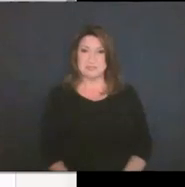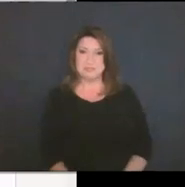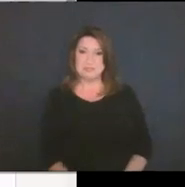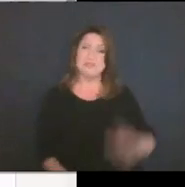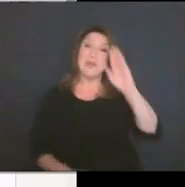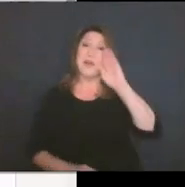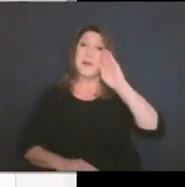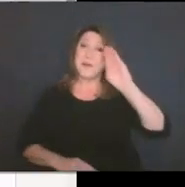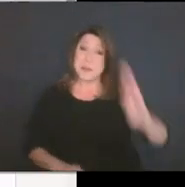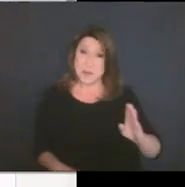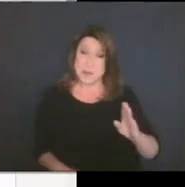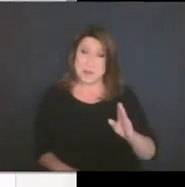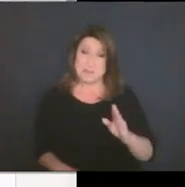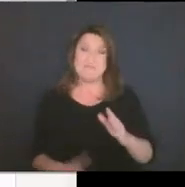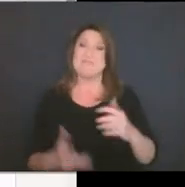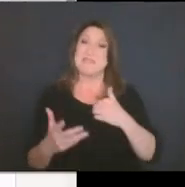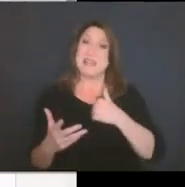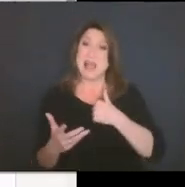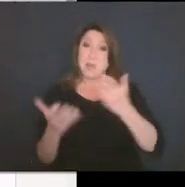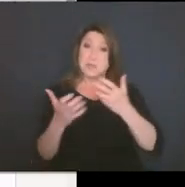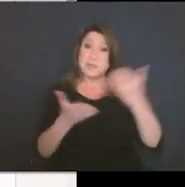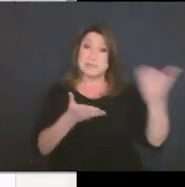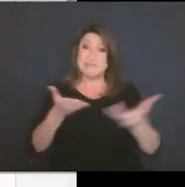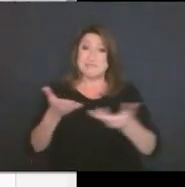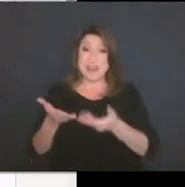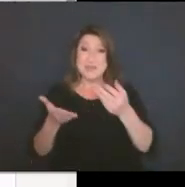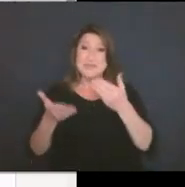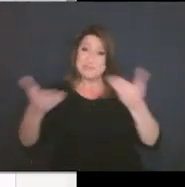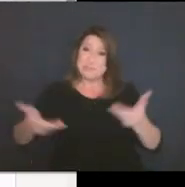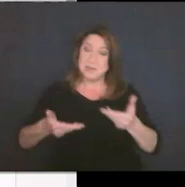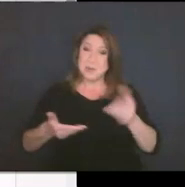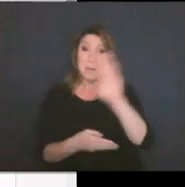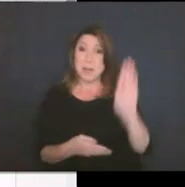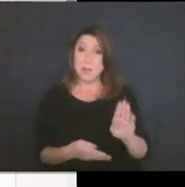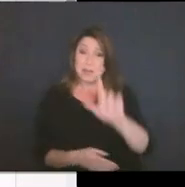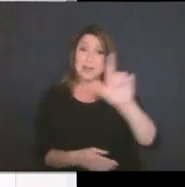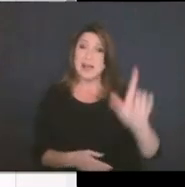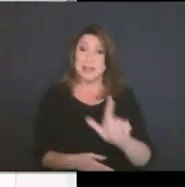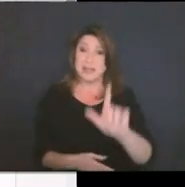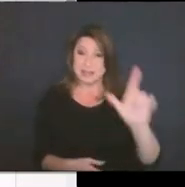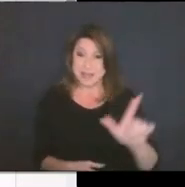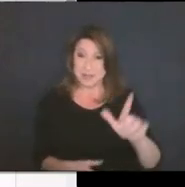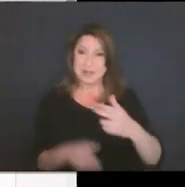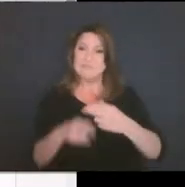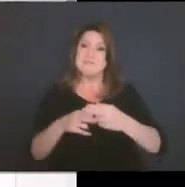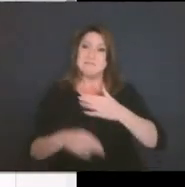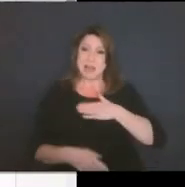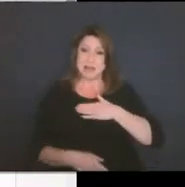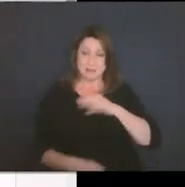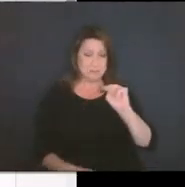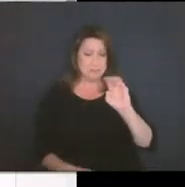here in the near future. But in the meantime, I'd like to show you some resources that we have on the Schoology page for the